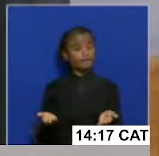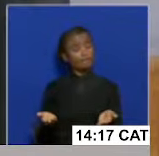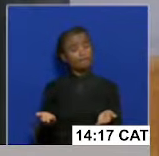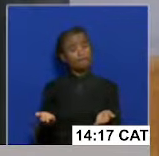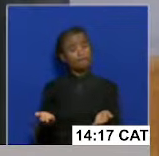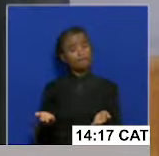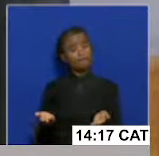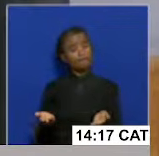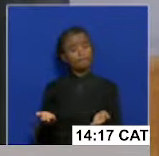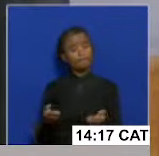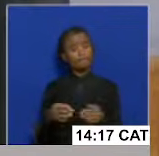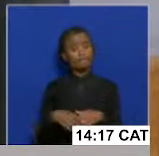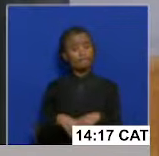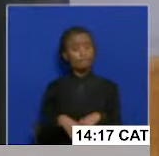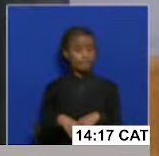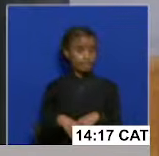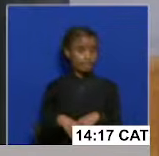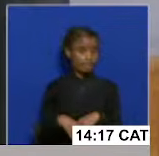Do you want to comment?